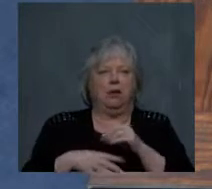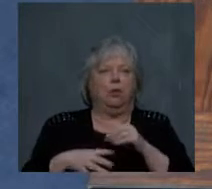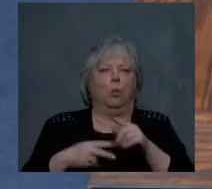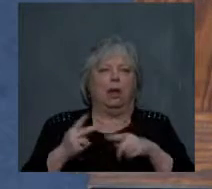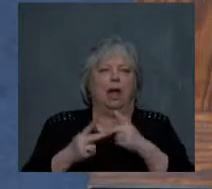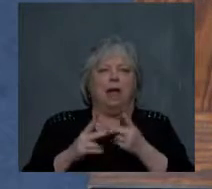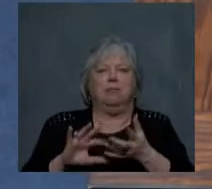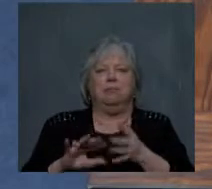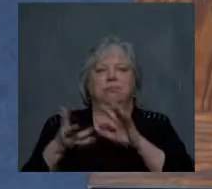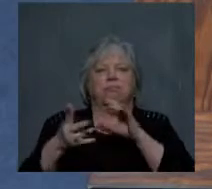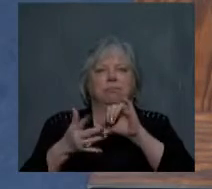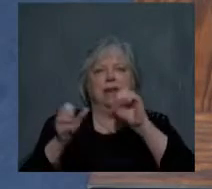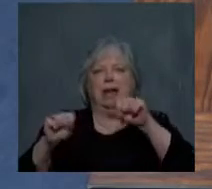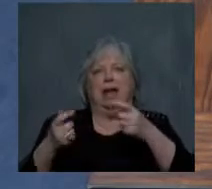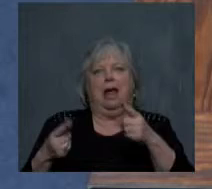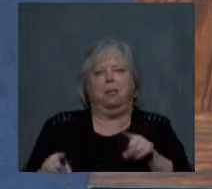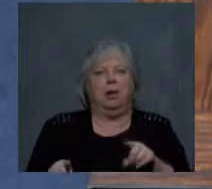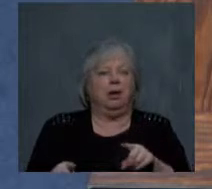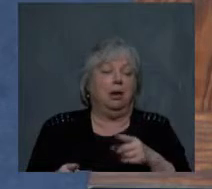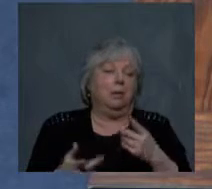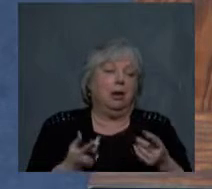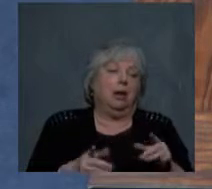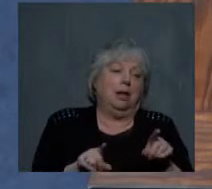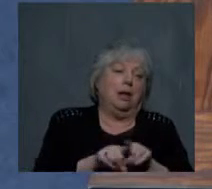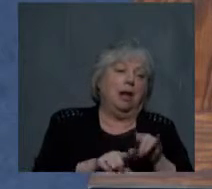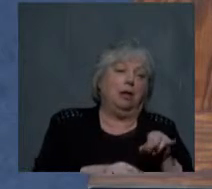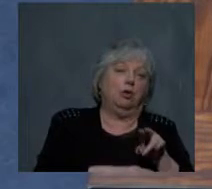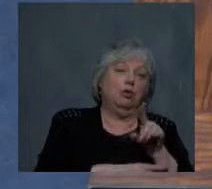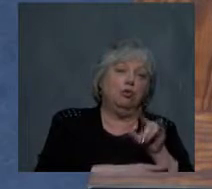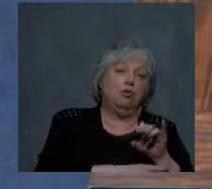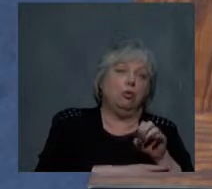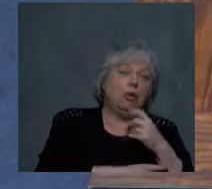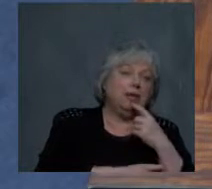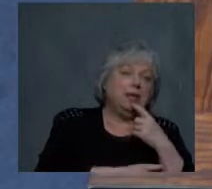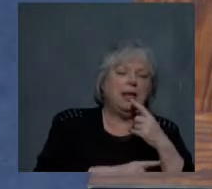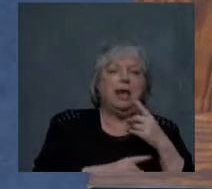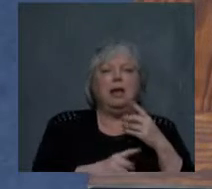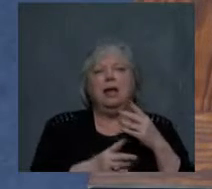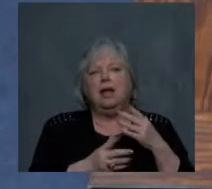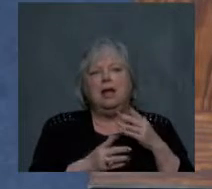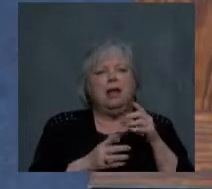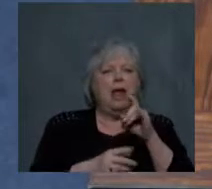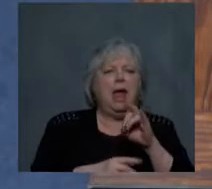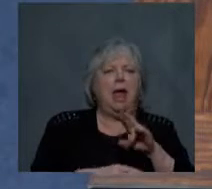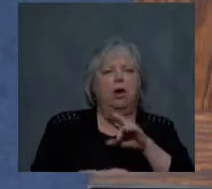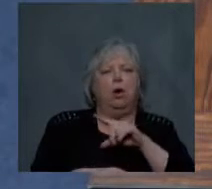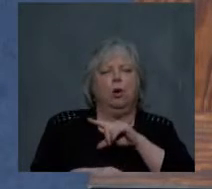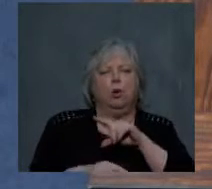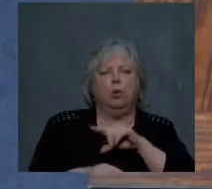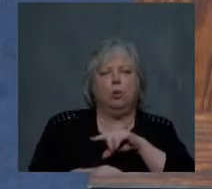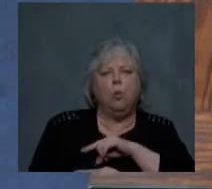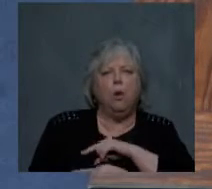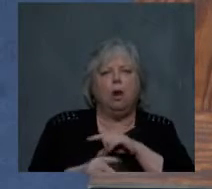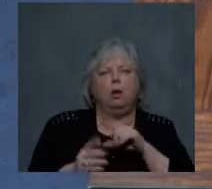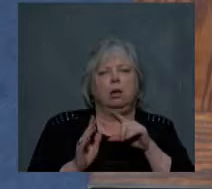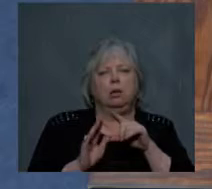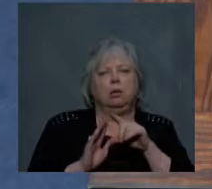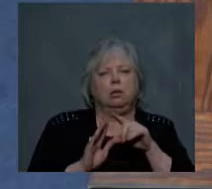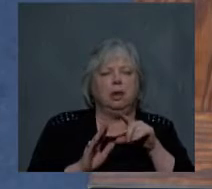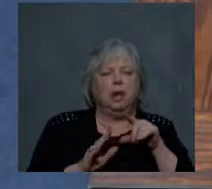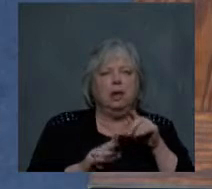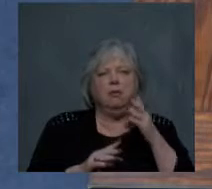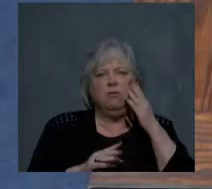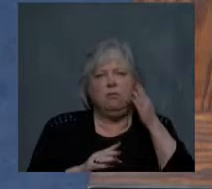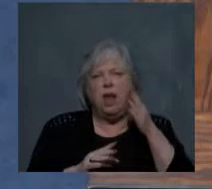of breach that might be, but, you know, like Julie said, like the air quality, future, you know, there's a school across the street.